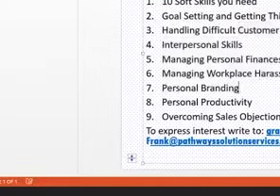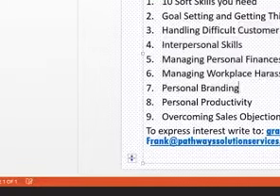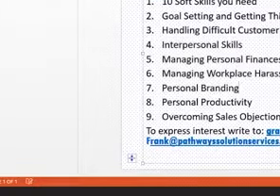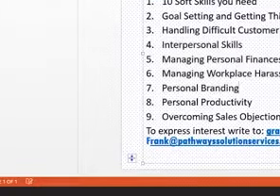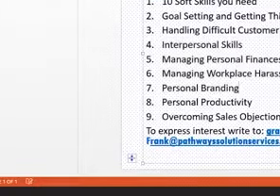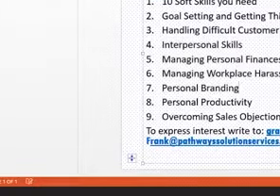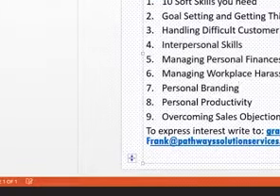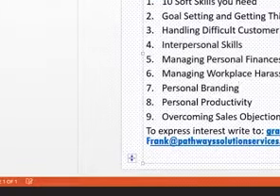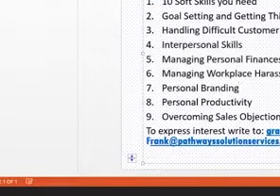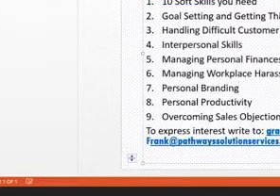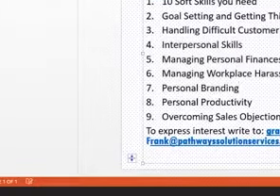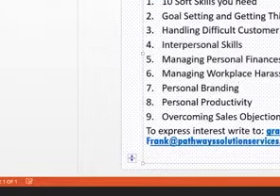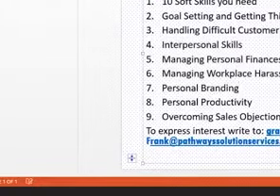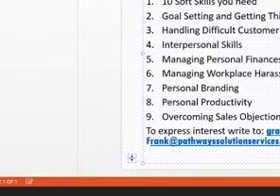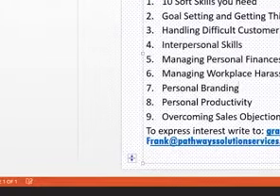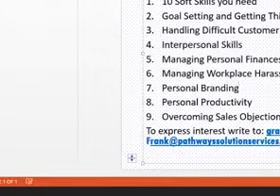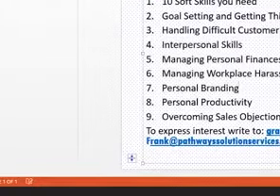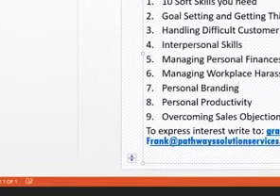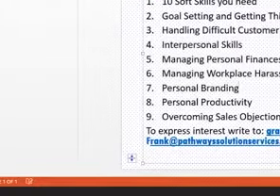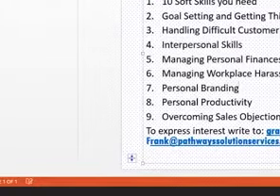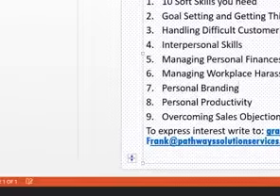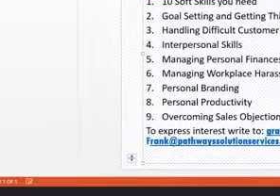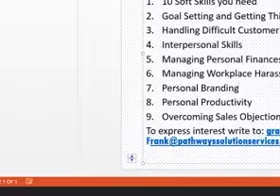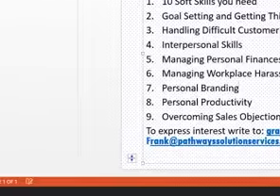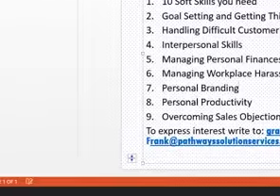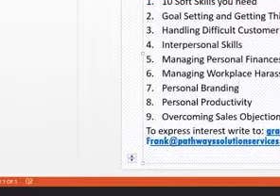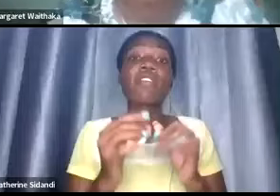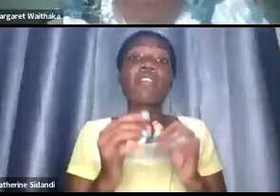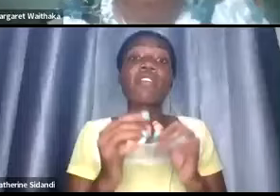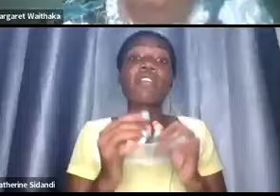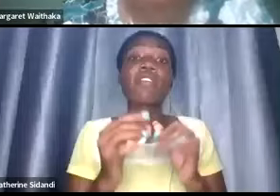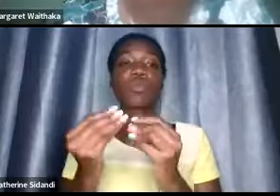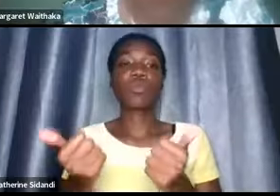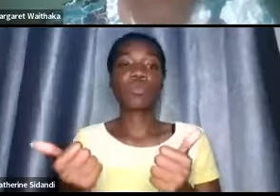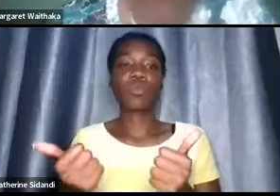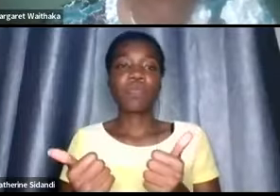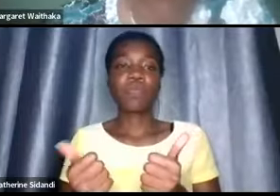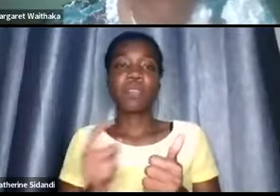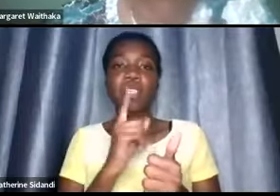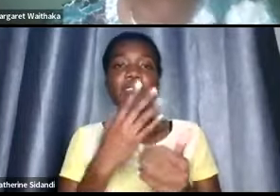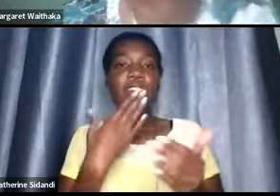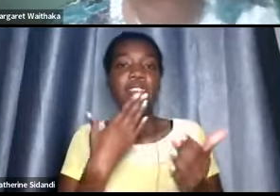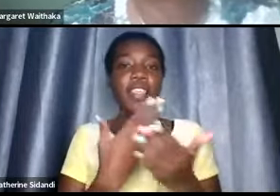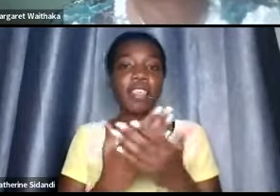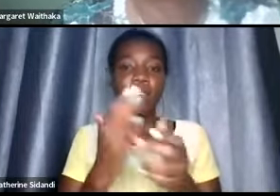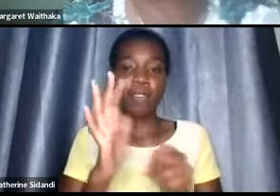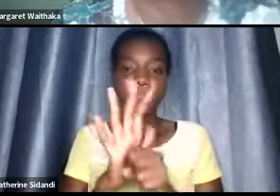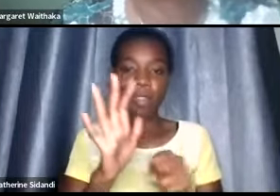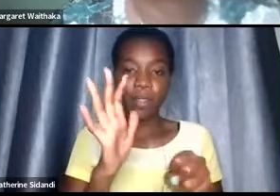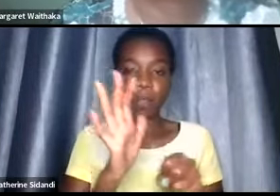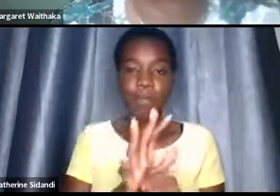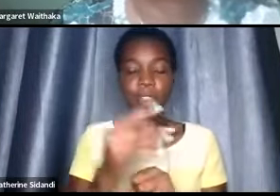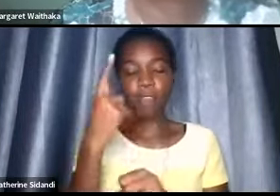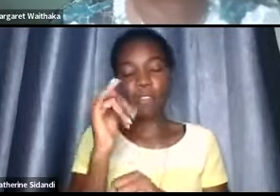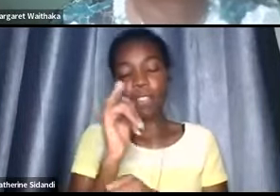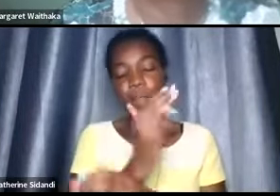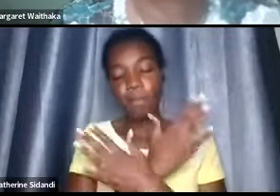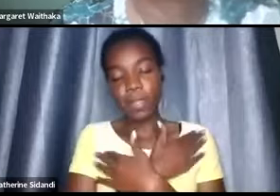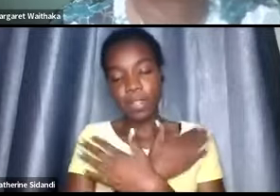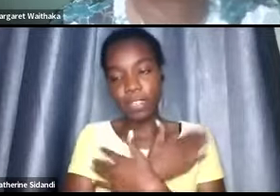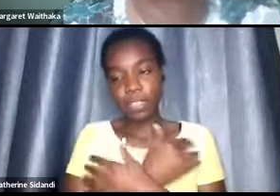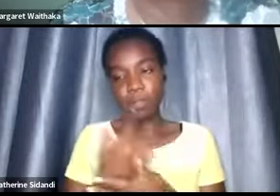free by Pathway Solutions. All right, so thank you very much, Frank, for your partnership. We really